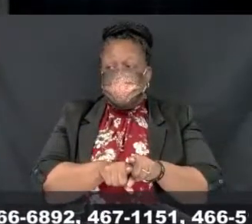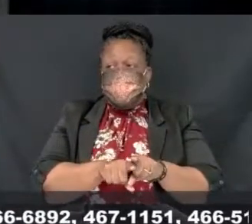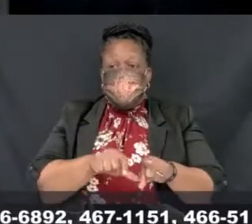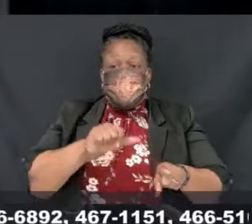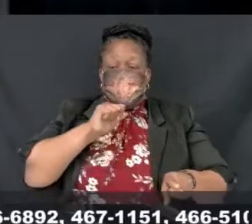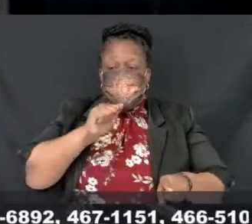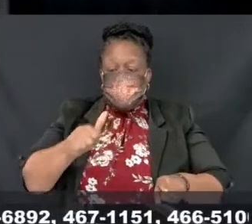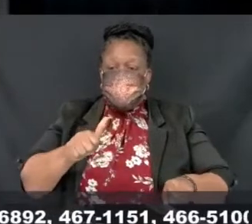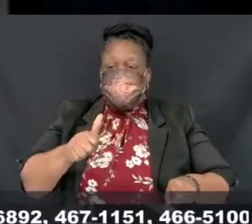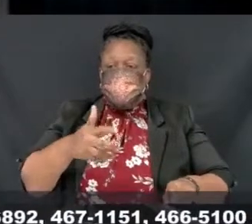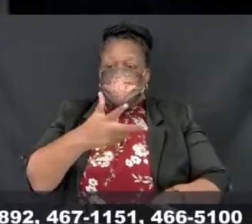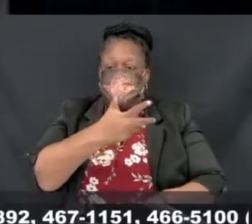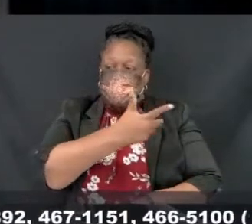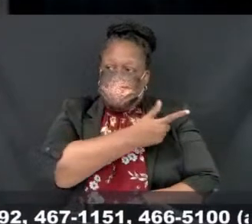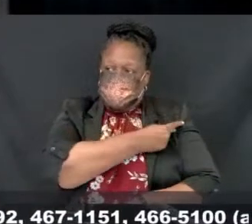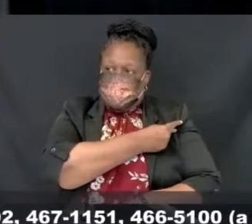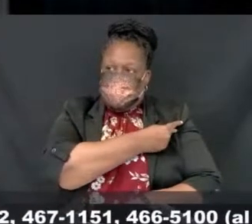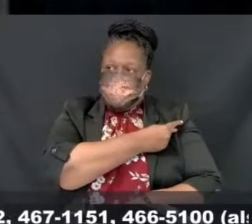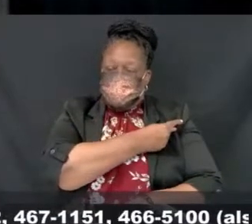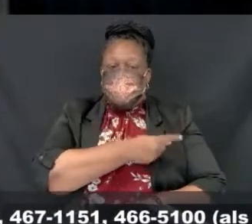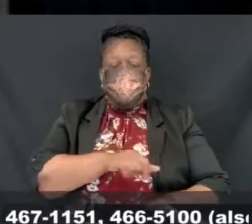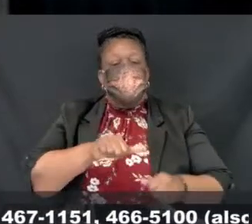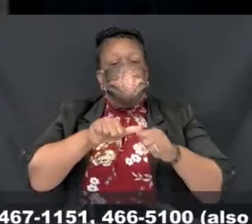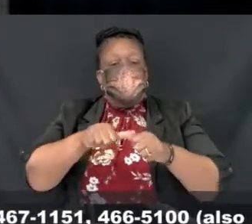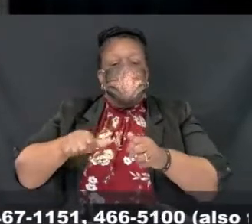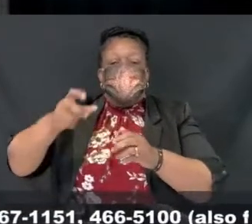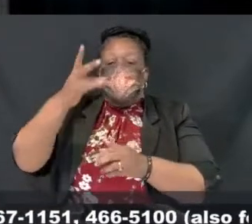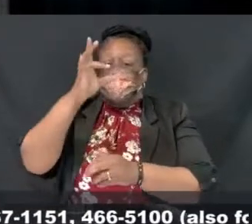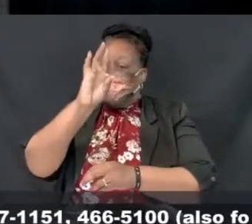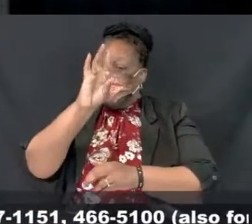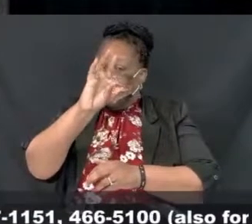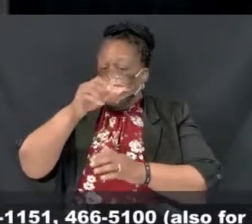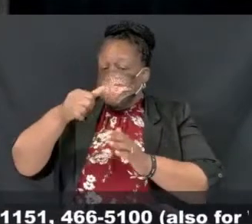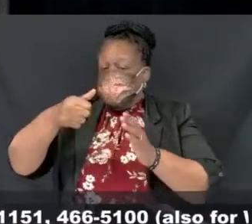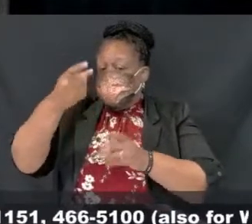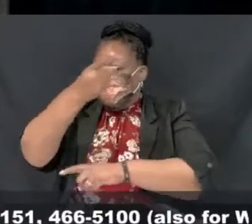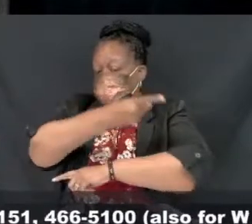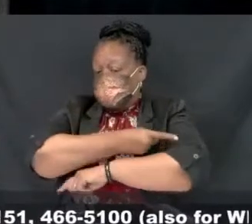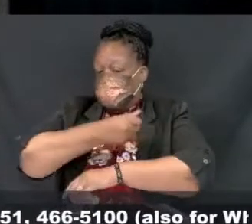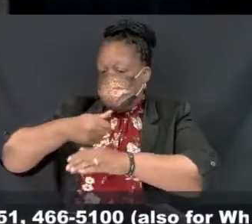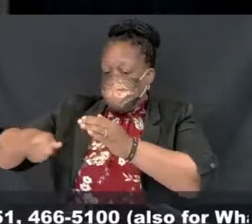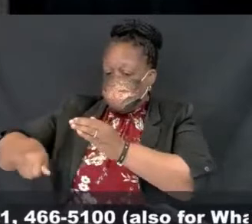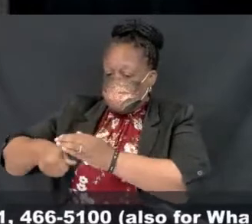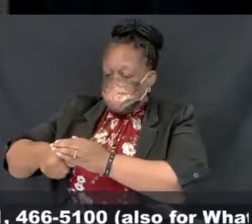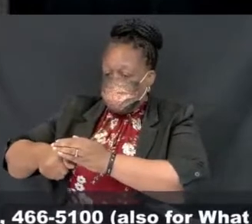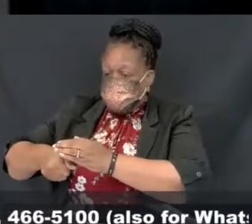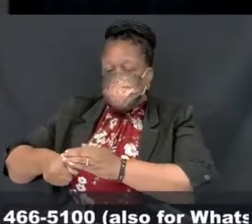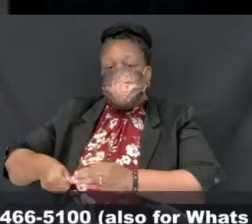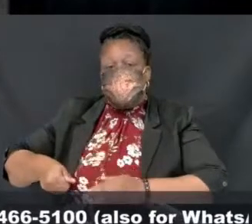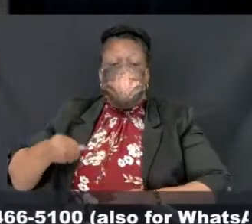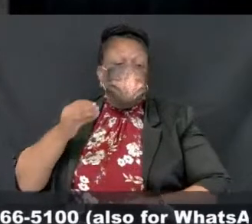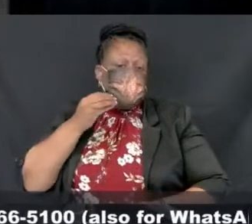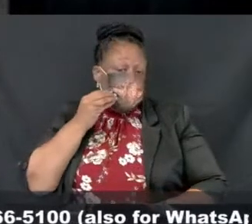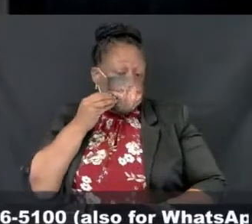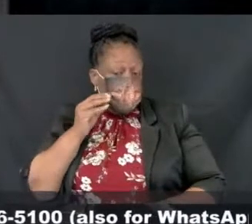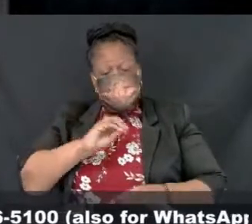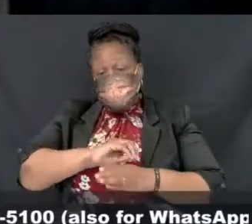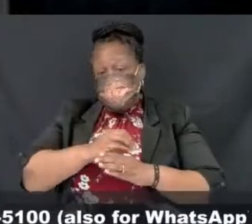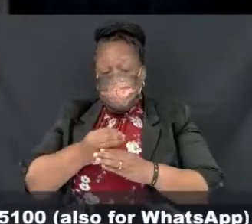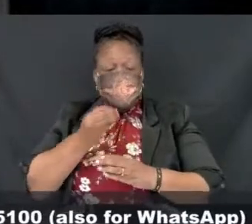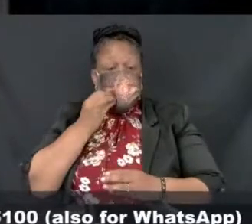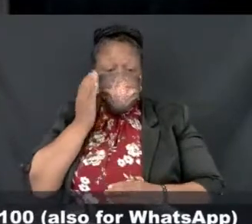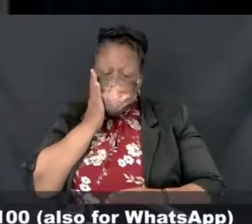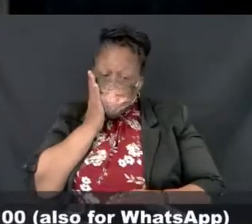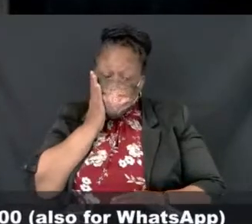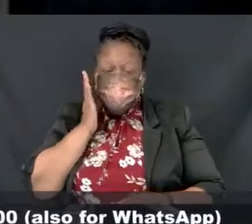Unvaccinated, you come in, you have to do 7 days quarantine. You can do that quarantine at home, and then on day 7, you will be